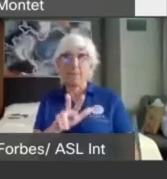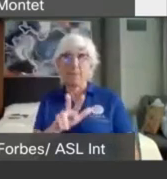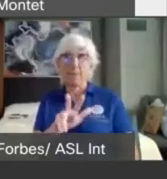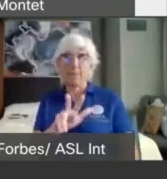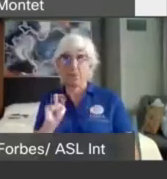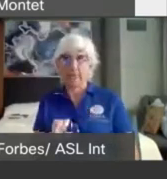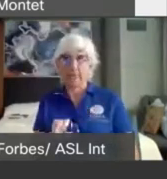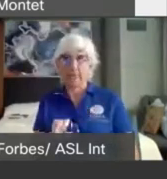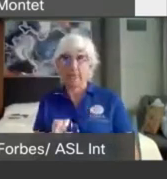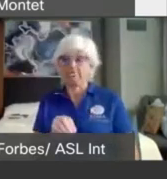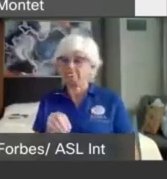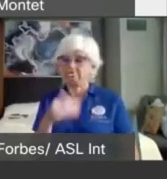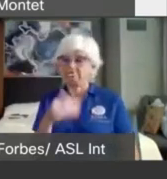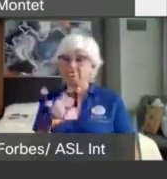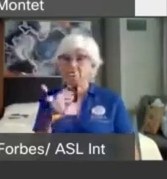Good to know.